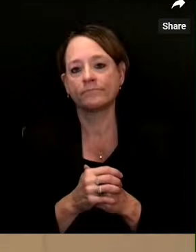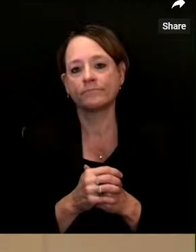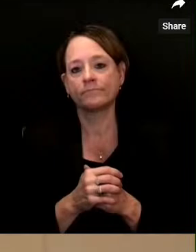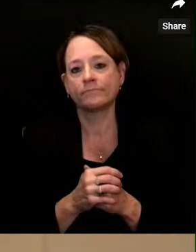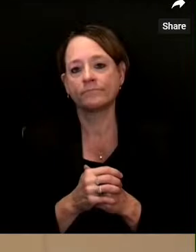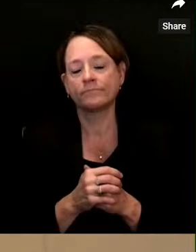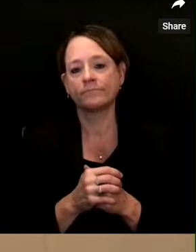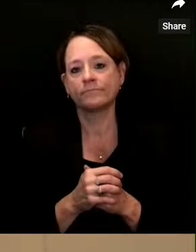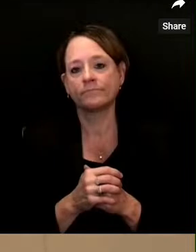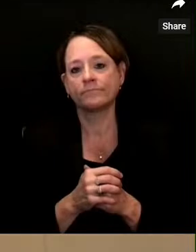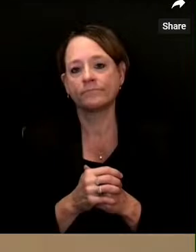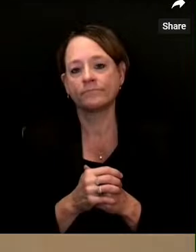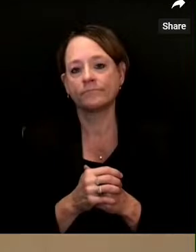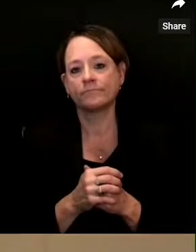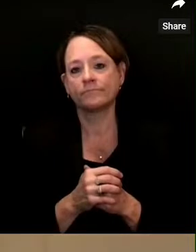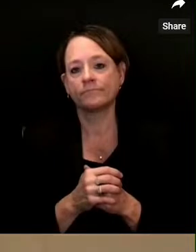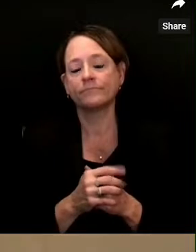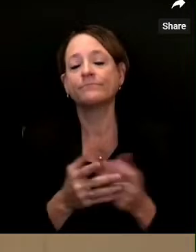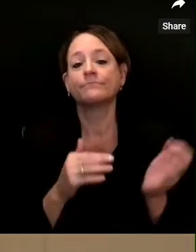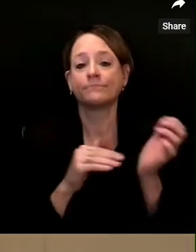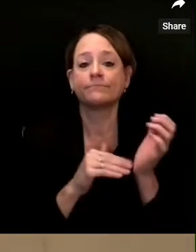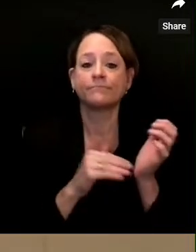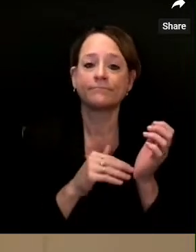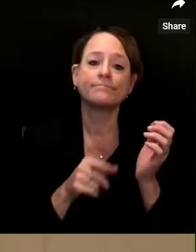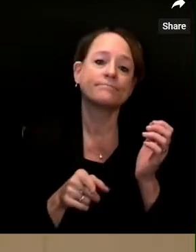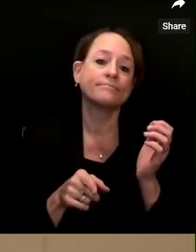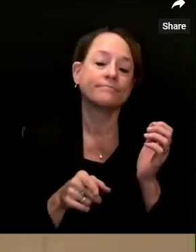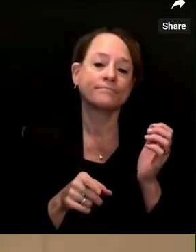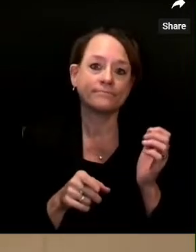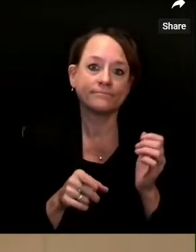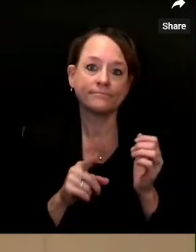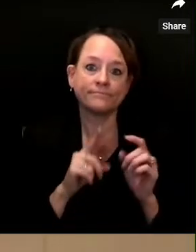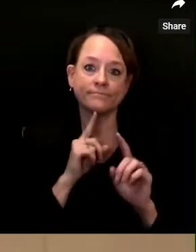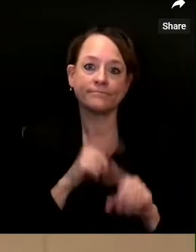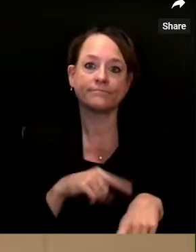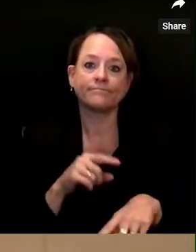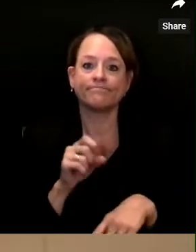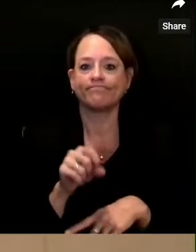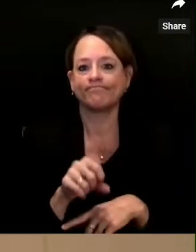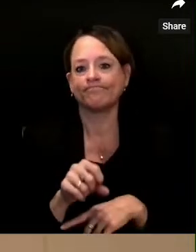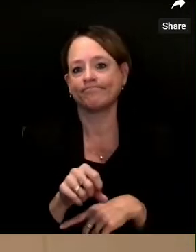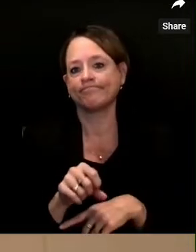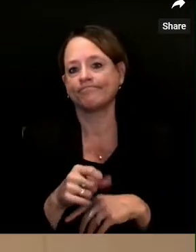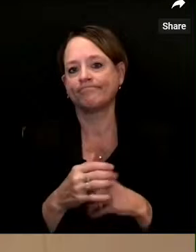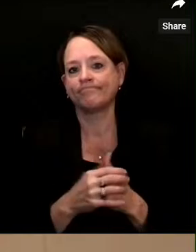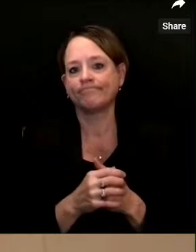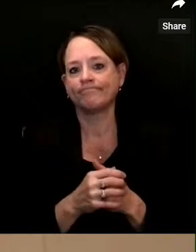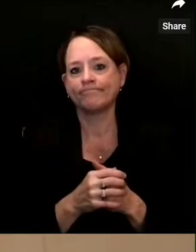Diseases collaborated on. And the visualization is on the tab on our